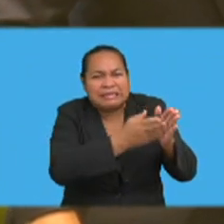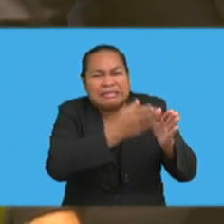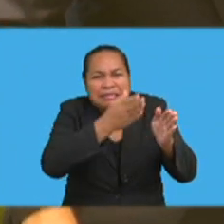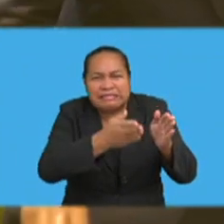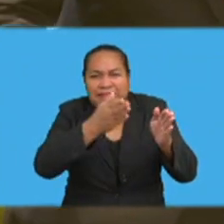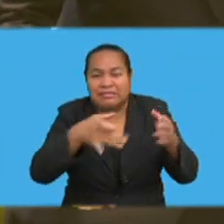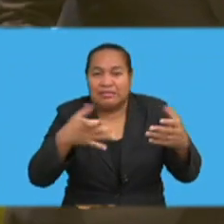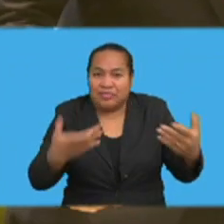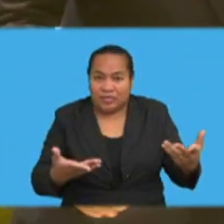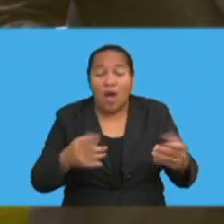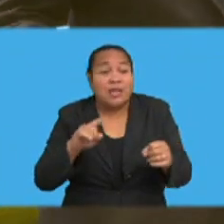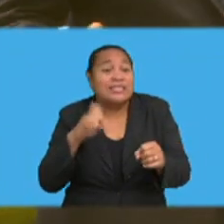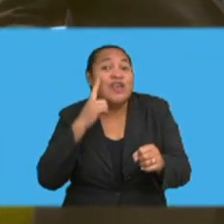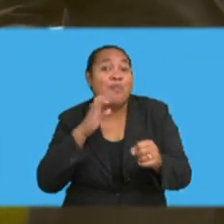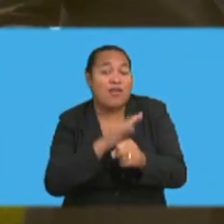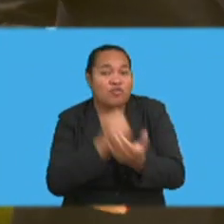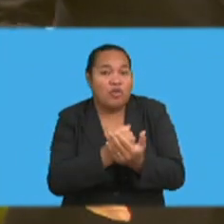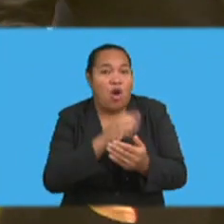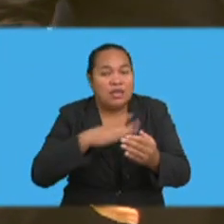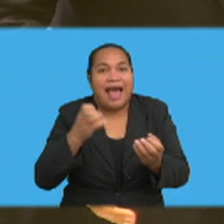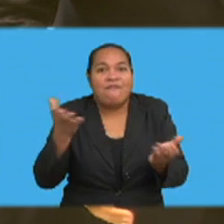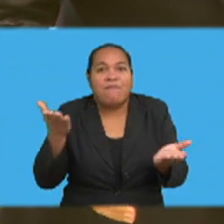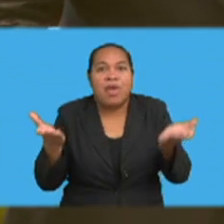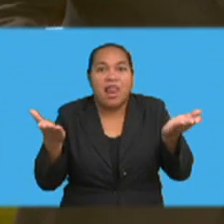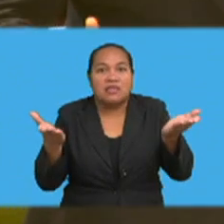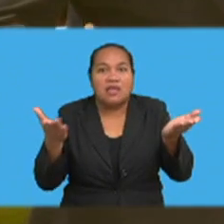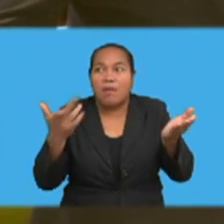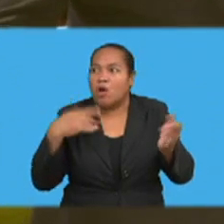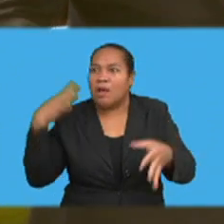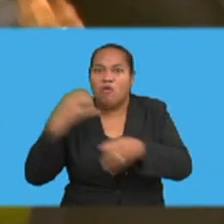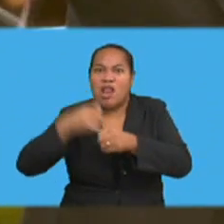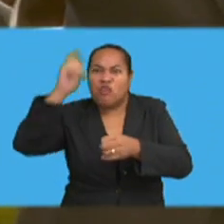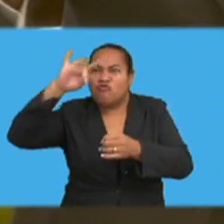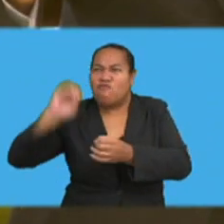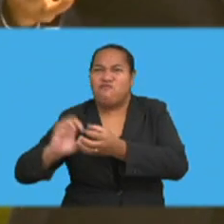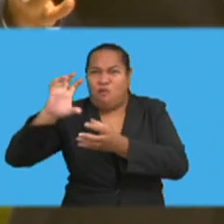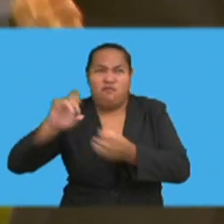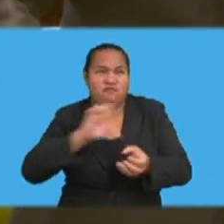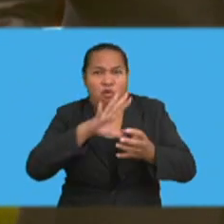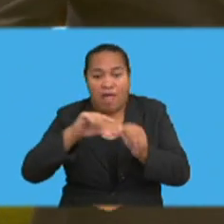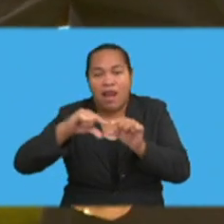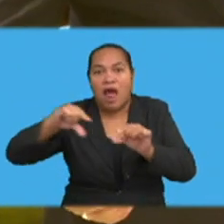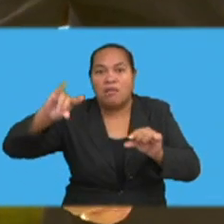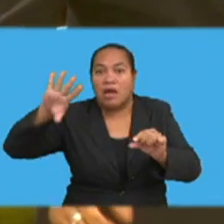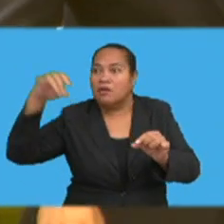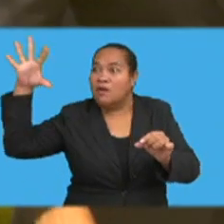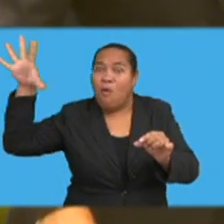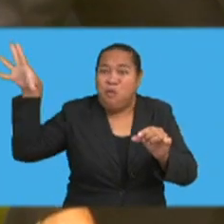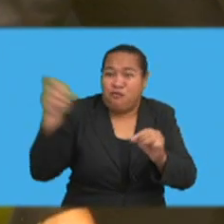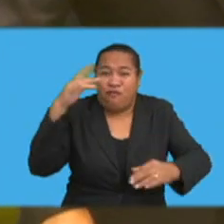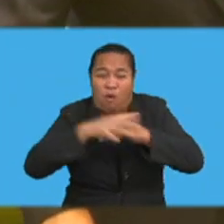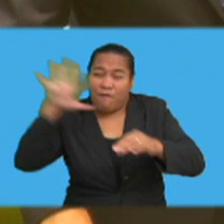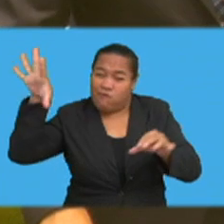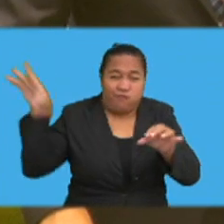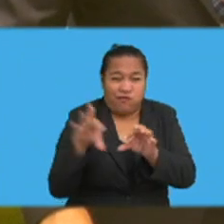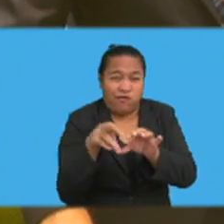to ensure that at all times there is a balance between the amount of generation capacity on the line and the load that is